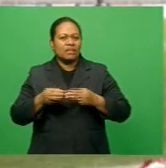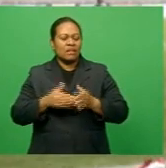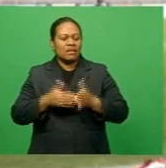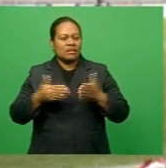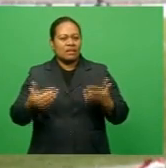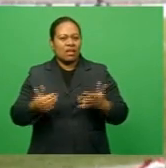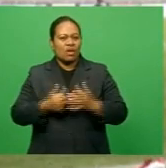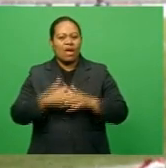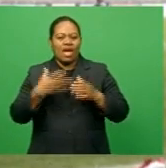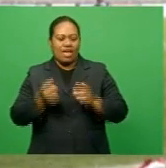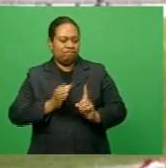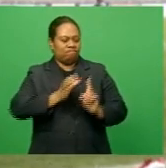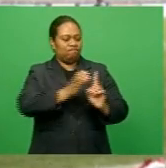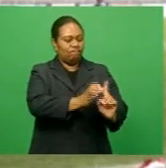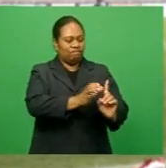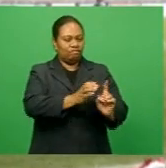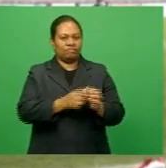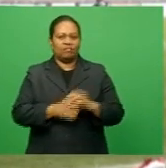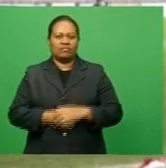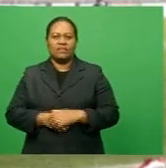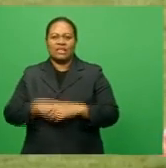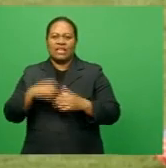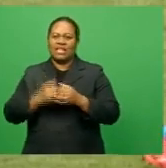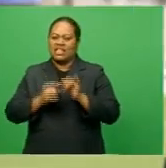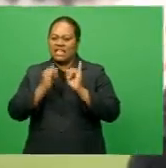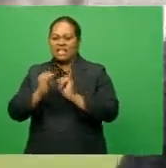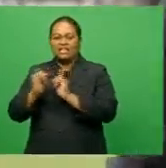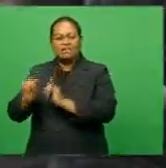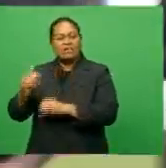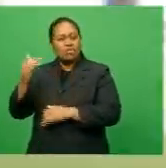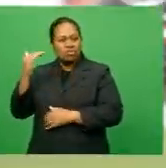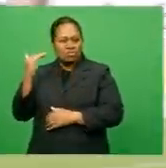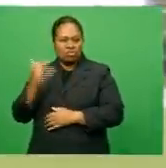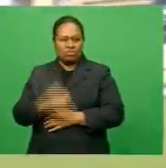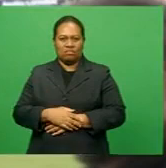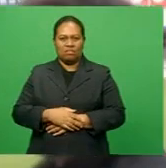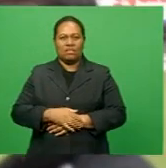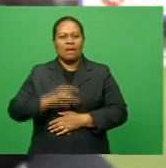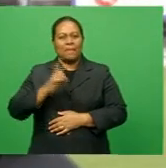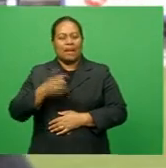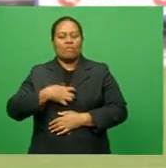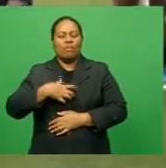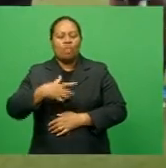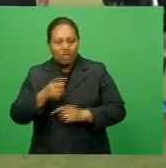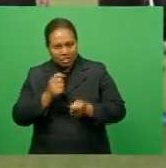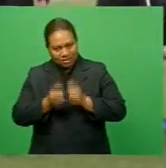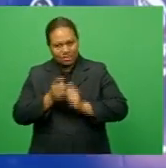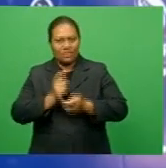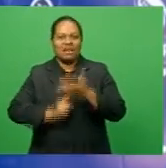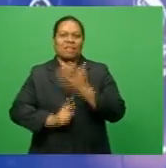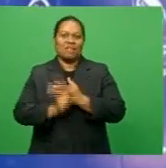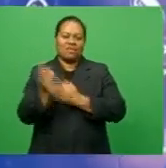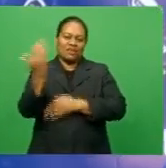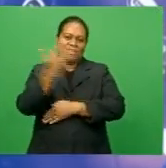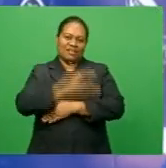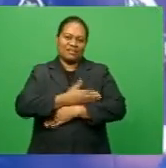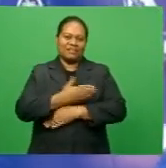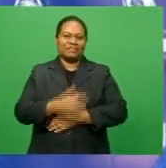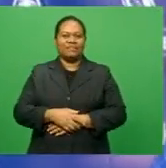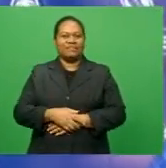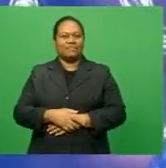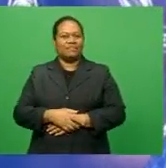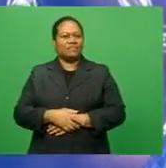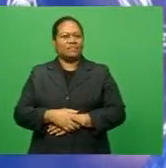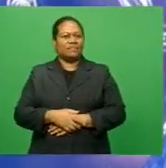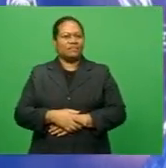under quarantine, isolated in their individual rooms. However, more tests will be conducted tonight. Hopefully we